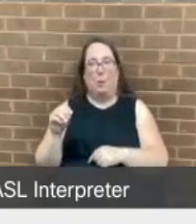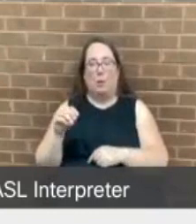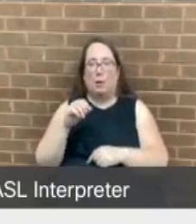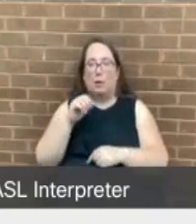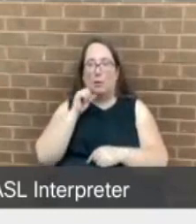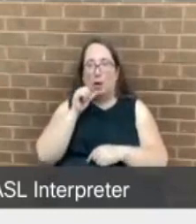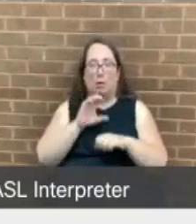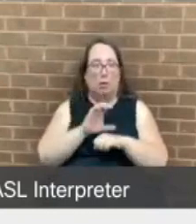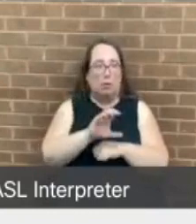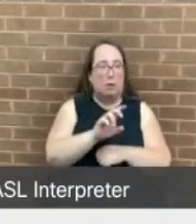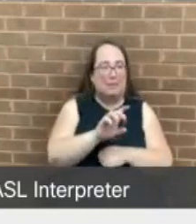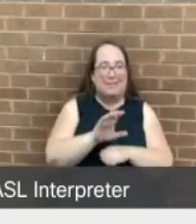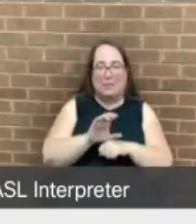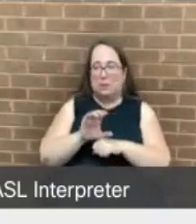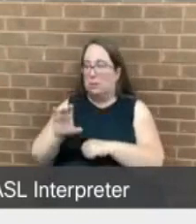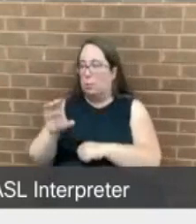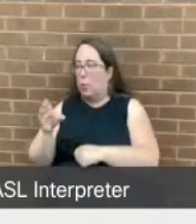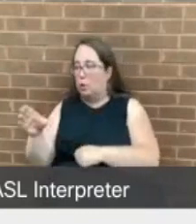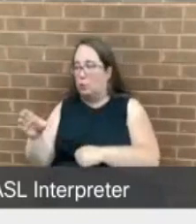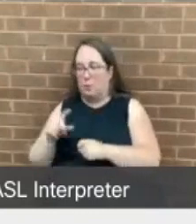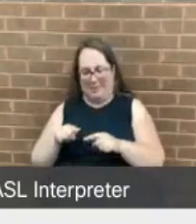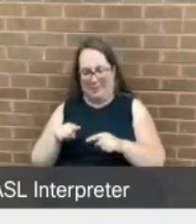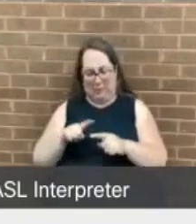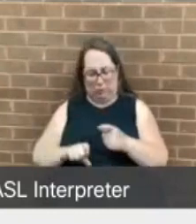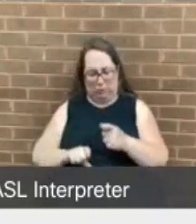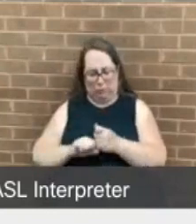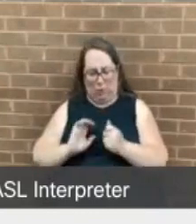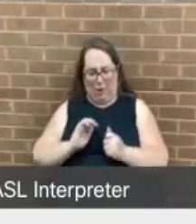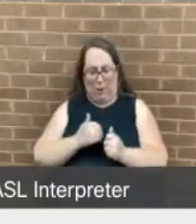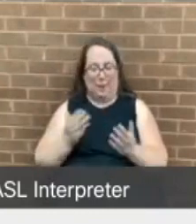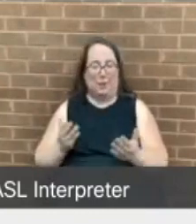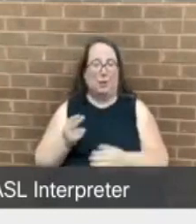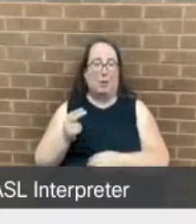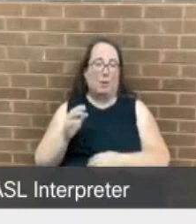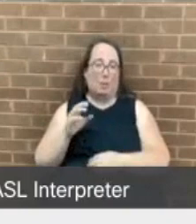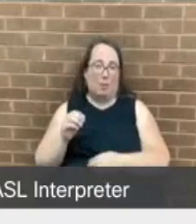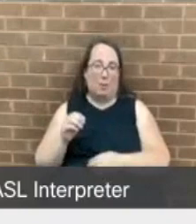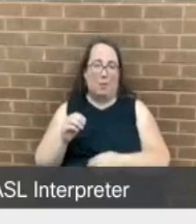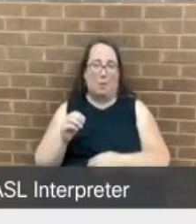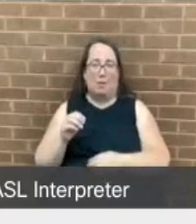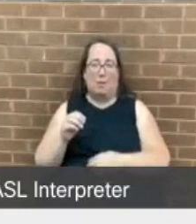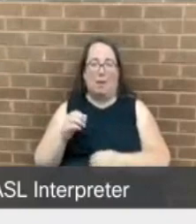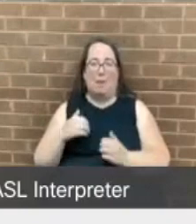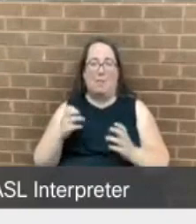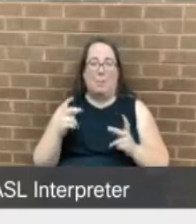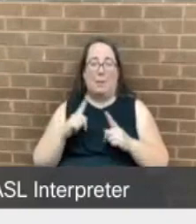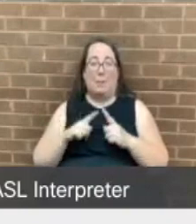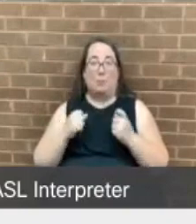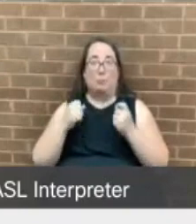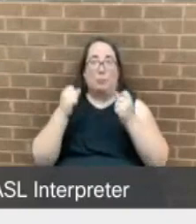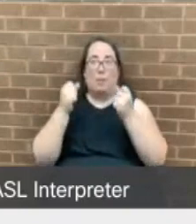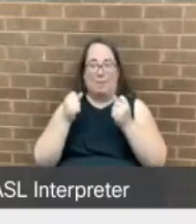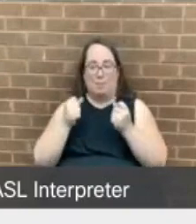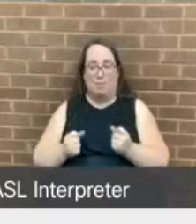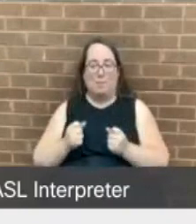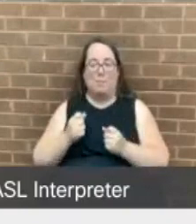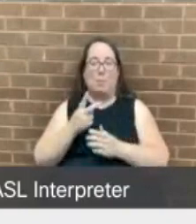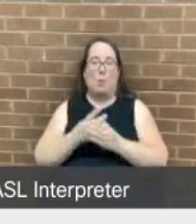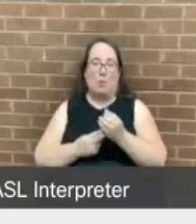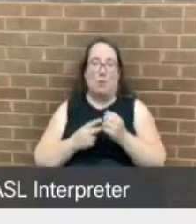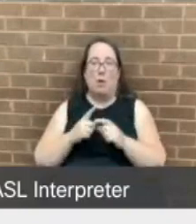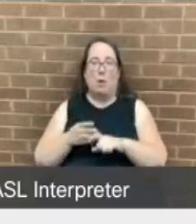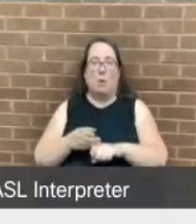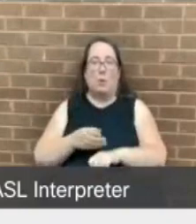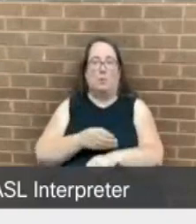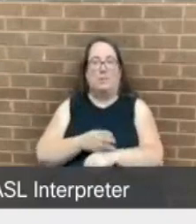support our transportation needs as well. We do have a lot of folks that commute both in both directions. And while the improvements around the